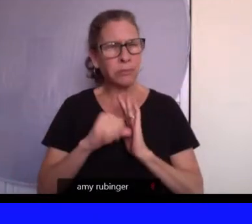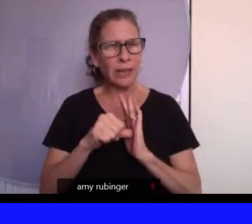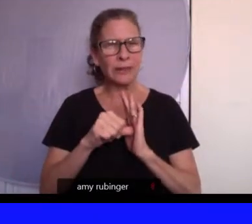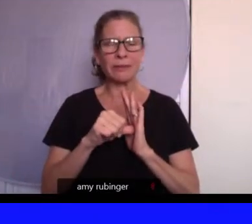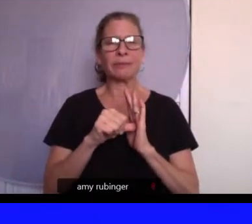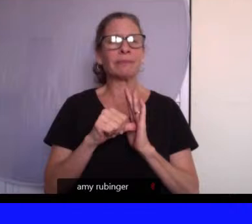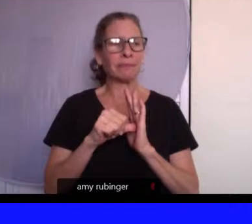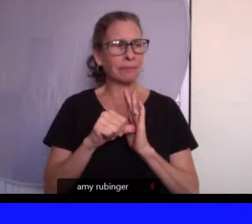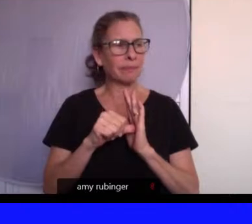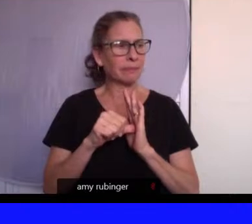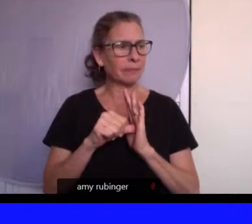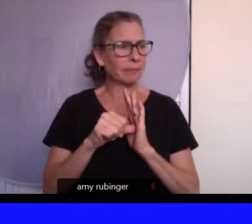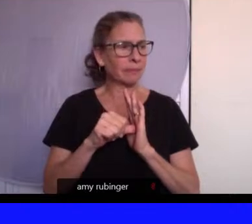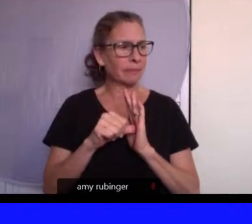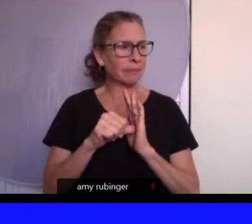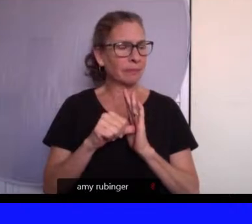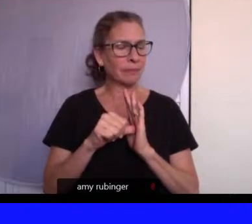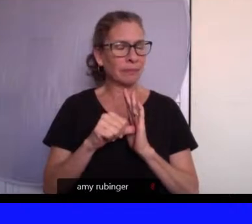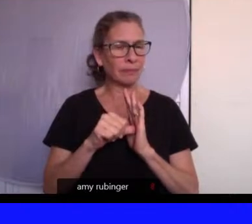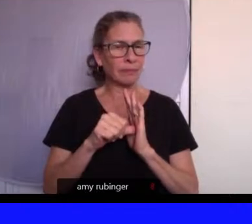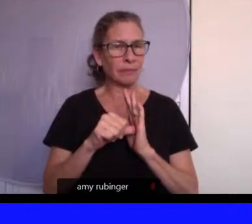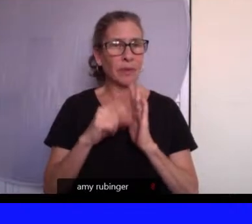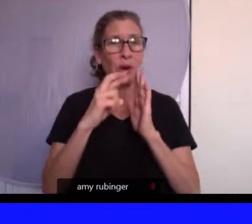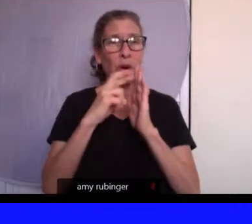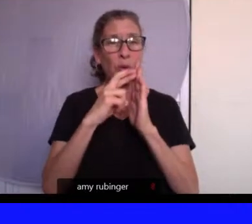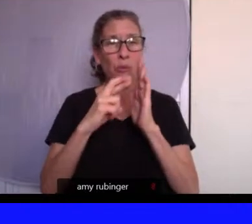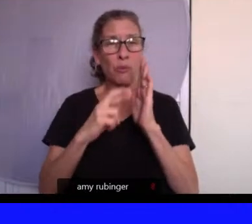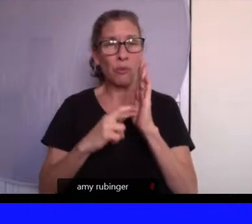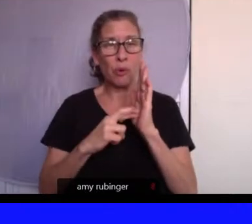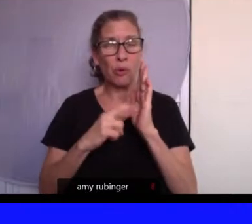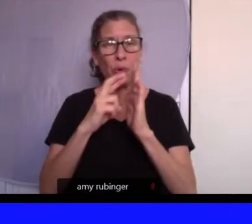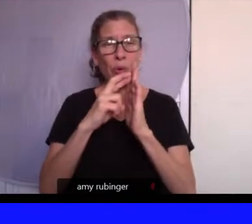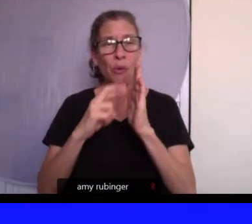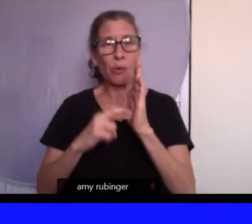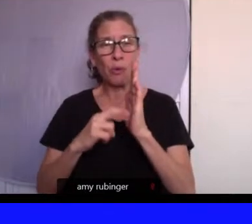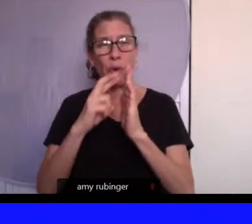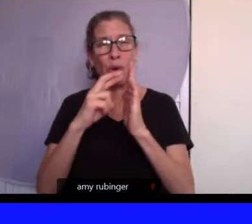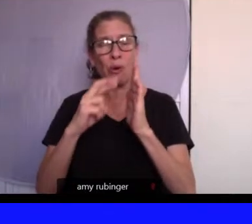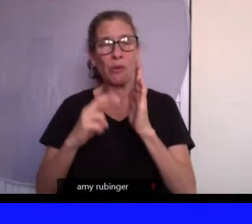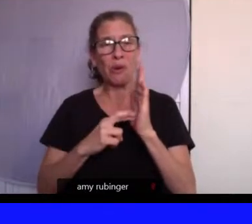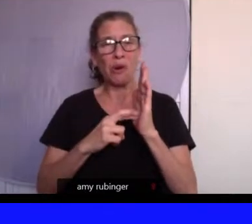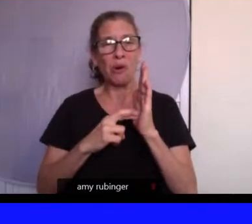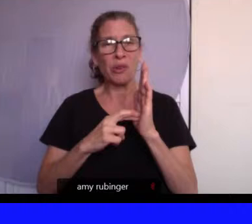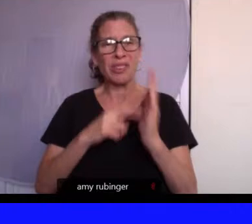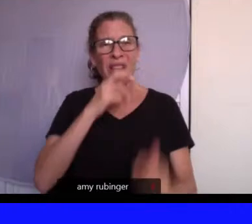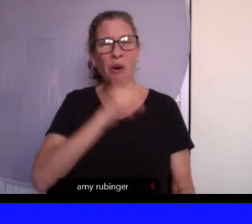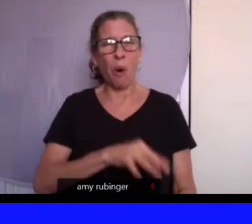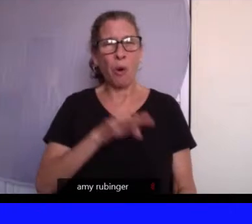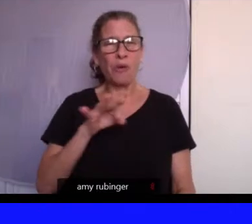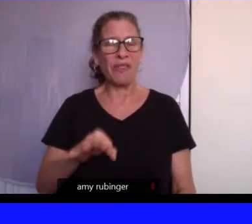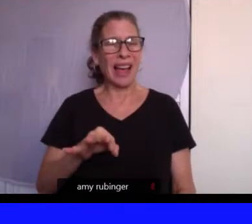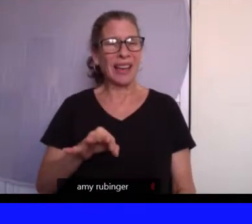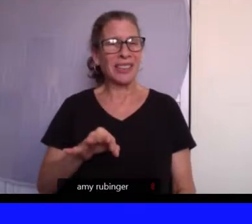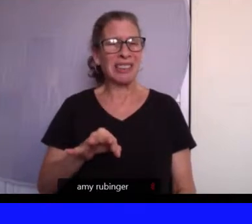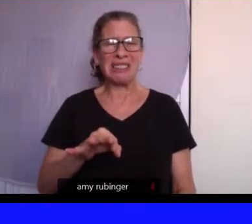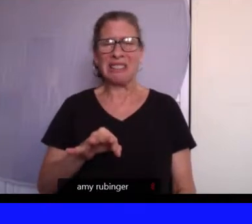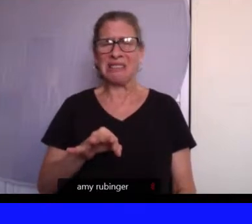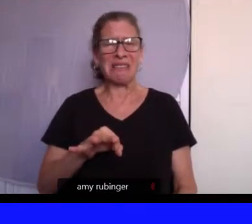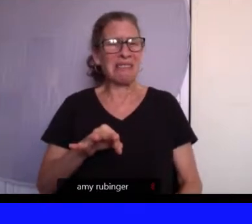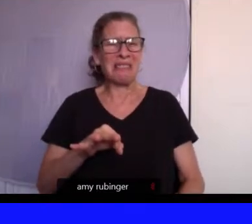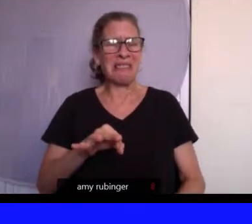person, meaning by navigation, I mean somebody that keeps track that all those things that you show there in the model are